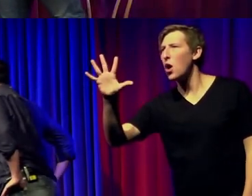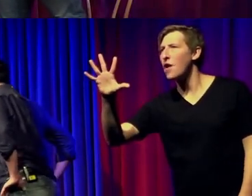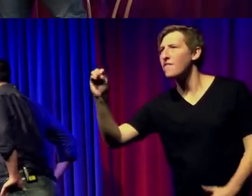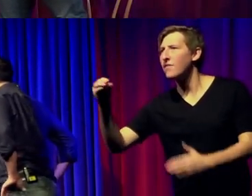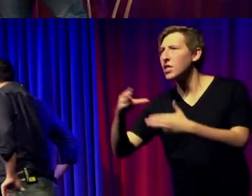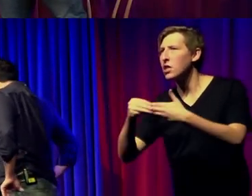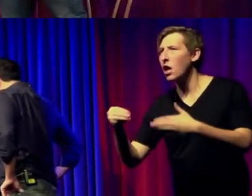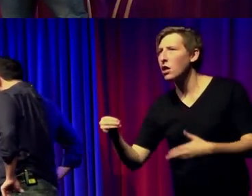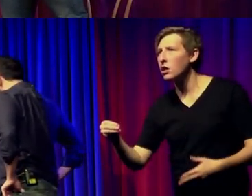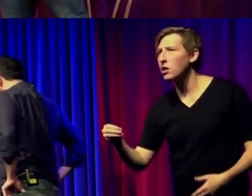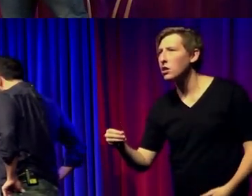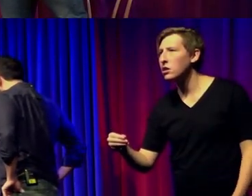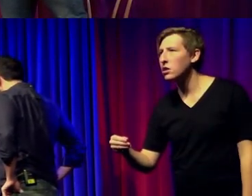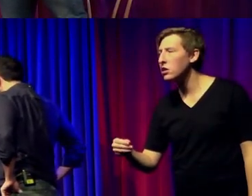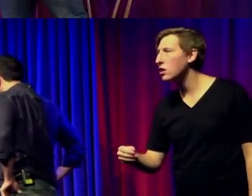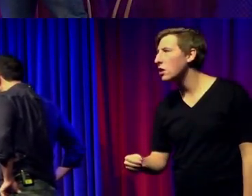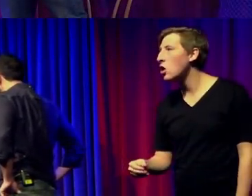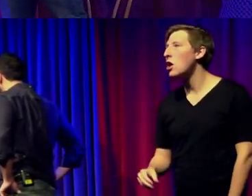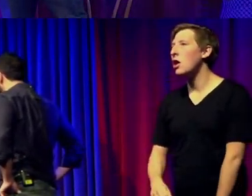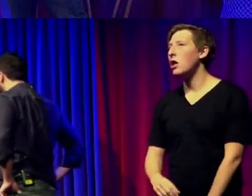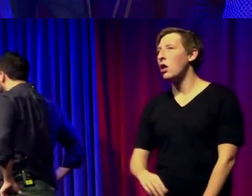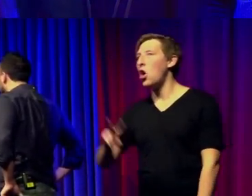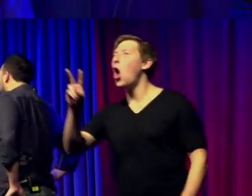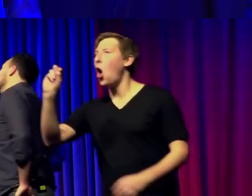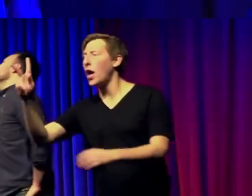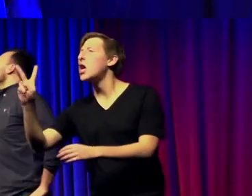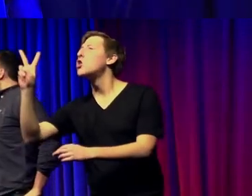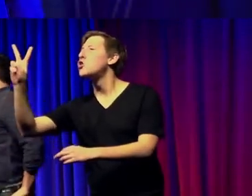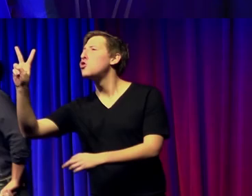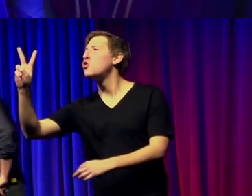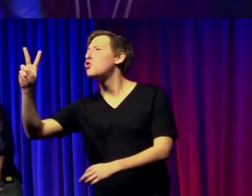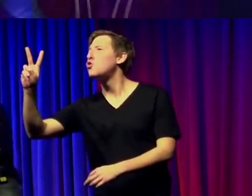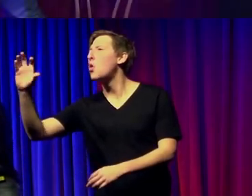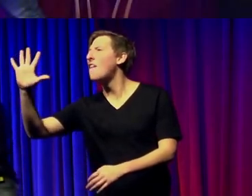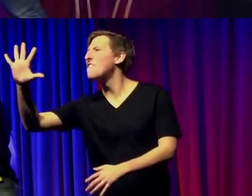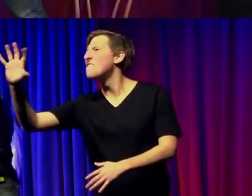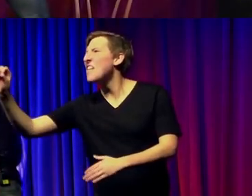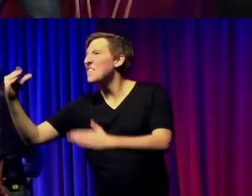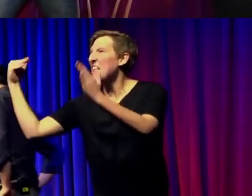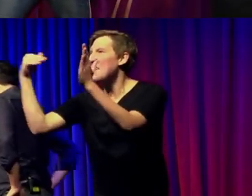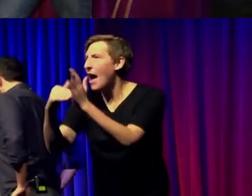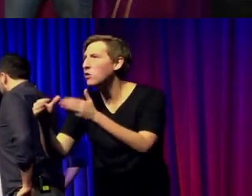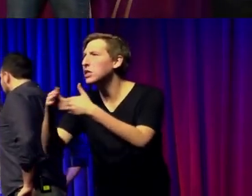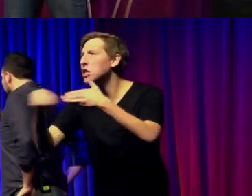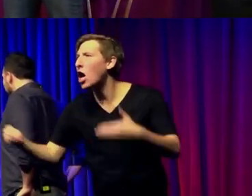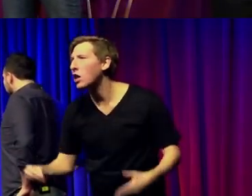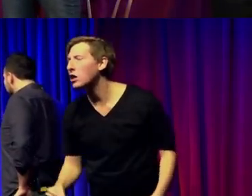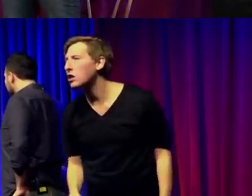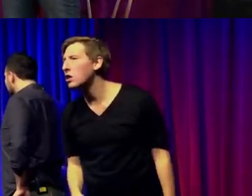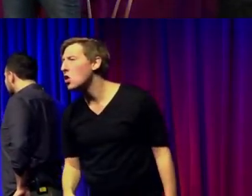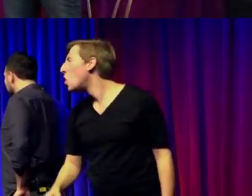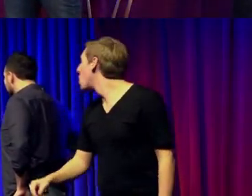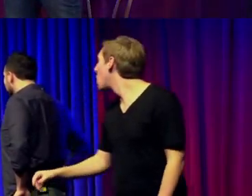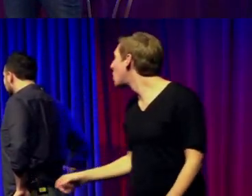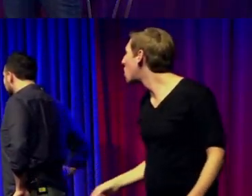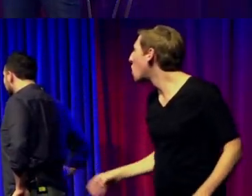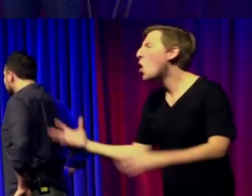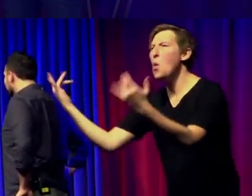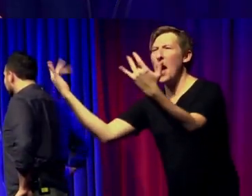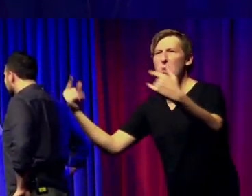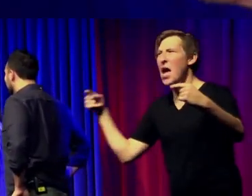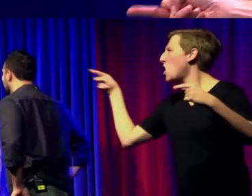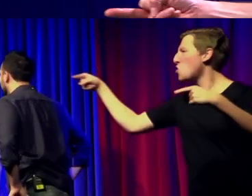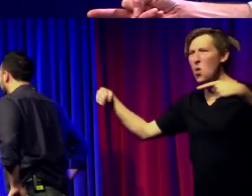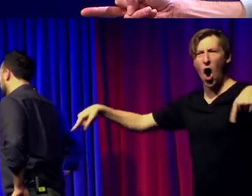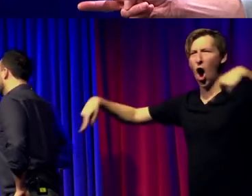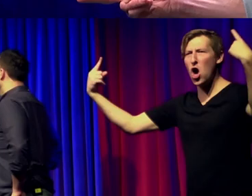$200,000. $190. What do you think this is? $185. $100 even. No, what is? You're not